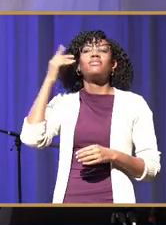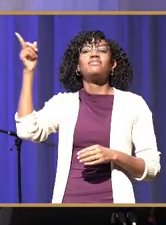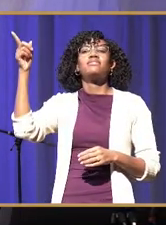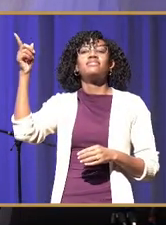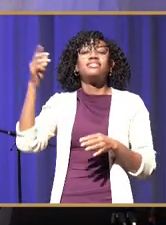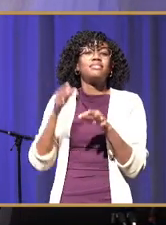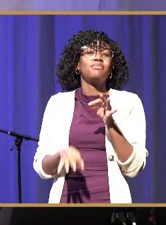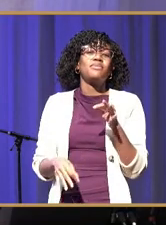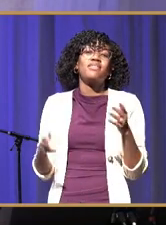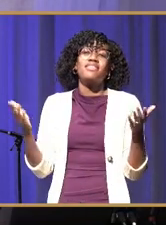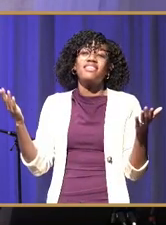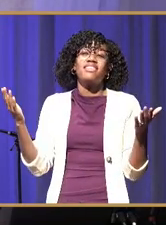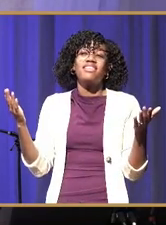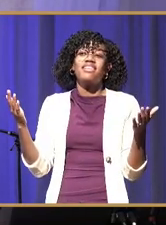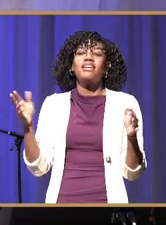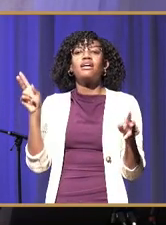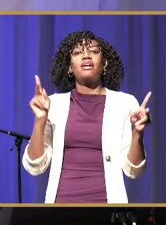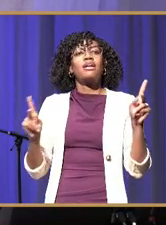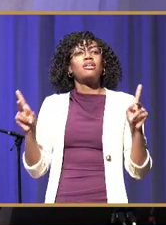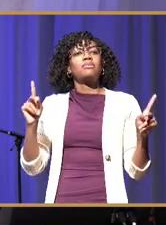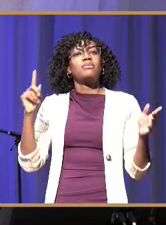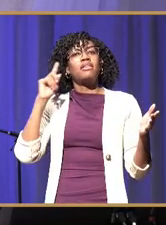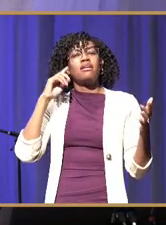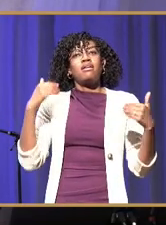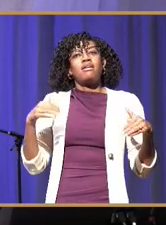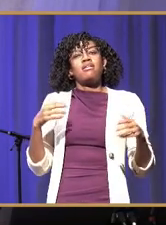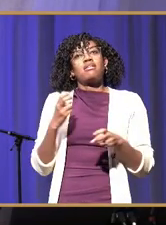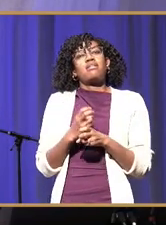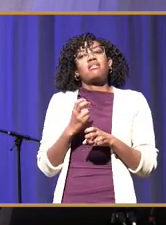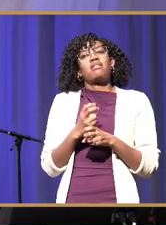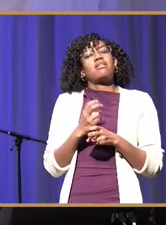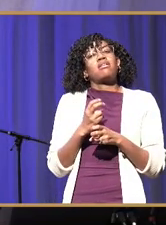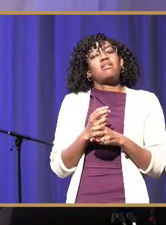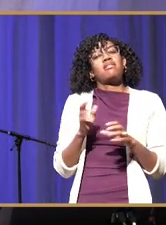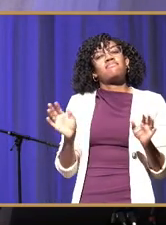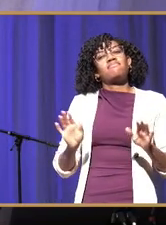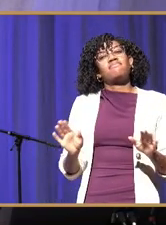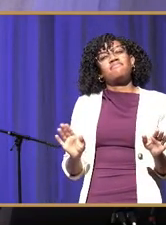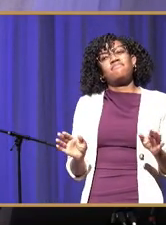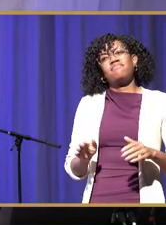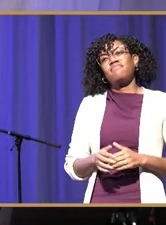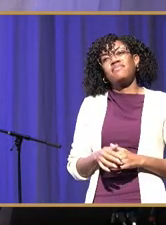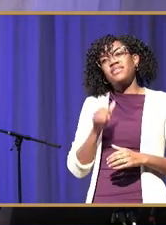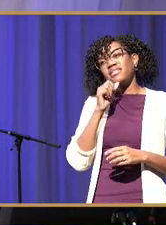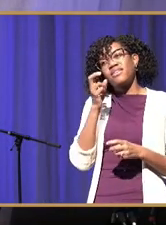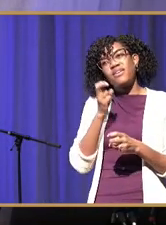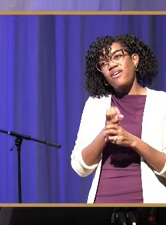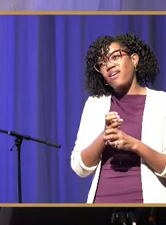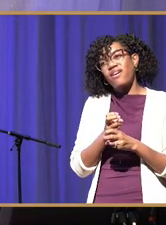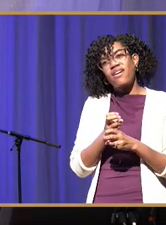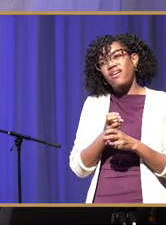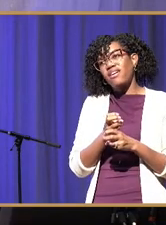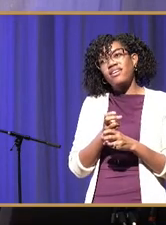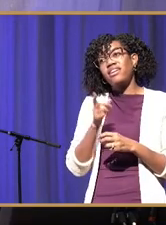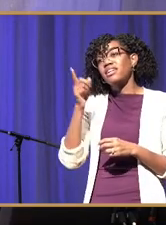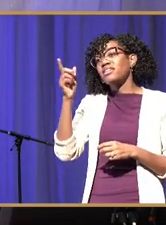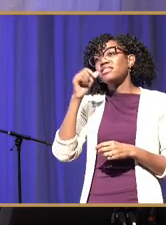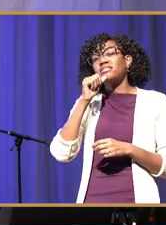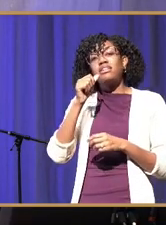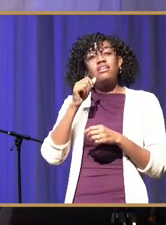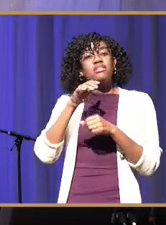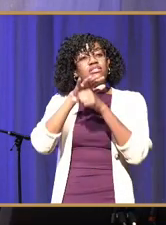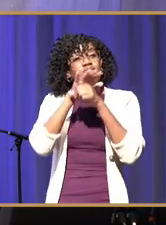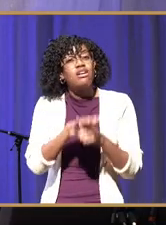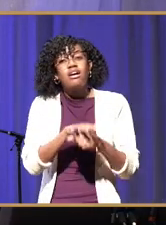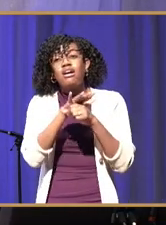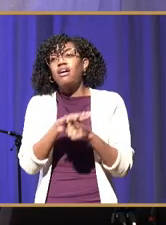just so simple. But people make him so hard. And he's not hard, and he's not pressing. He's not